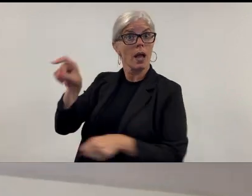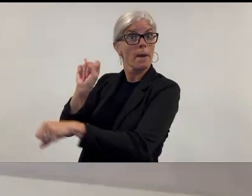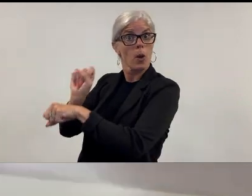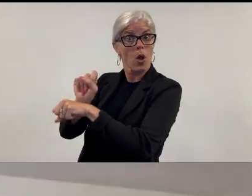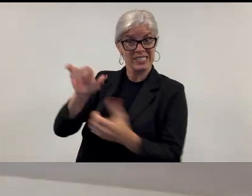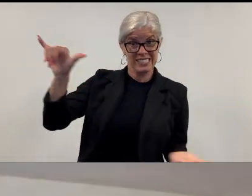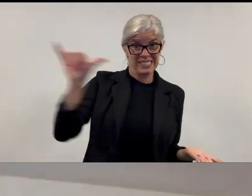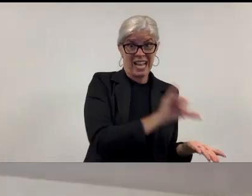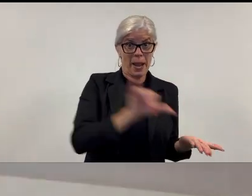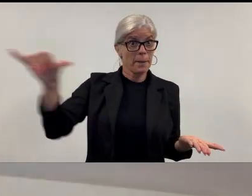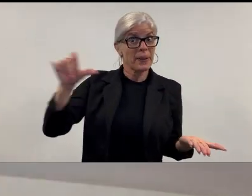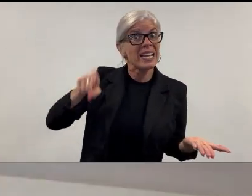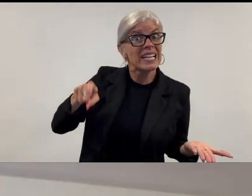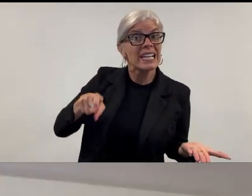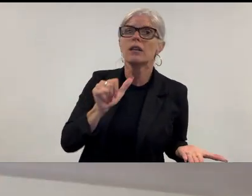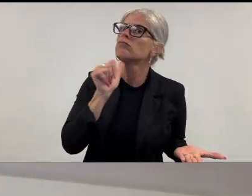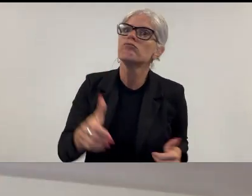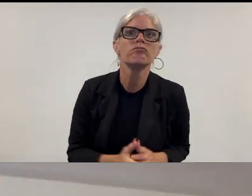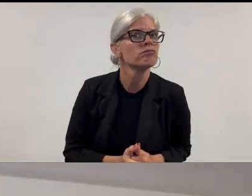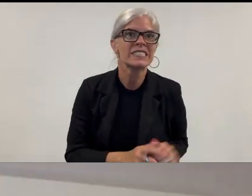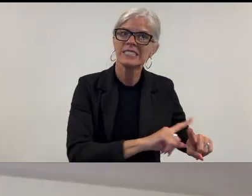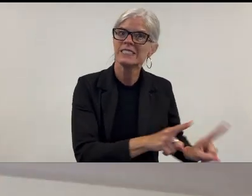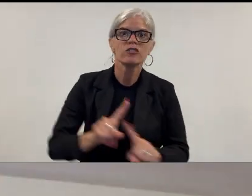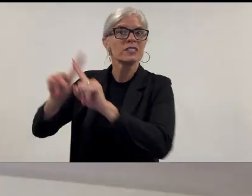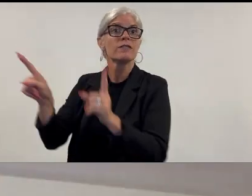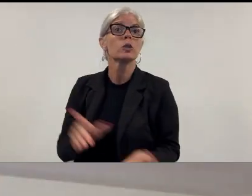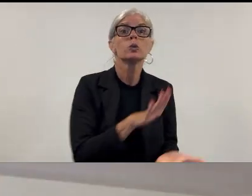to employment. And those are